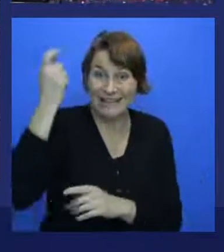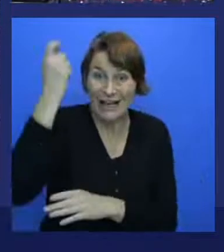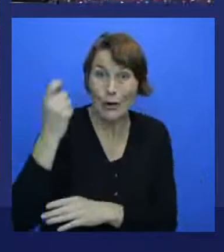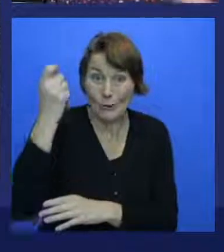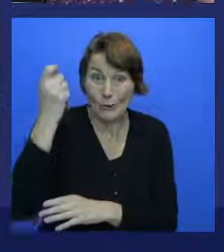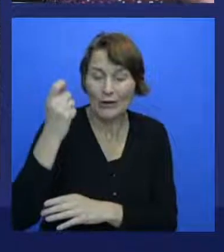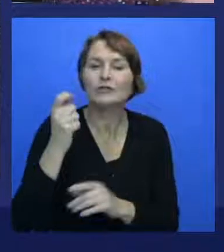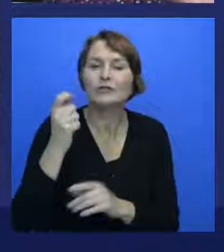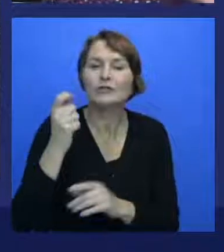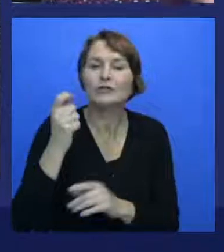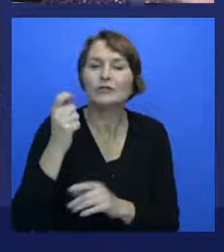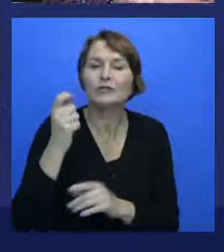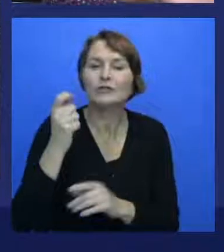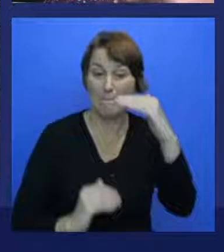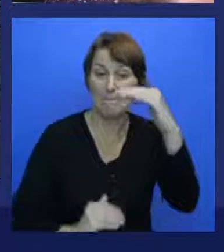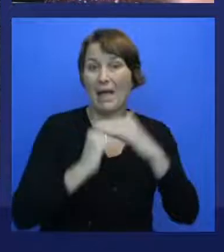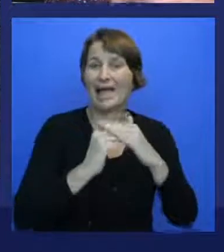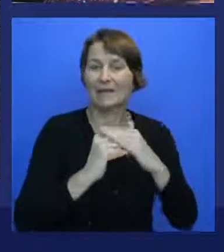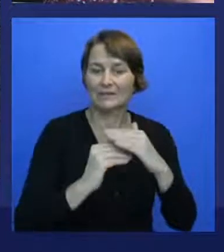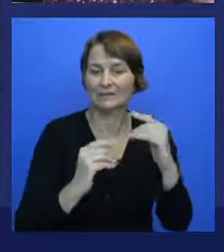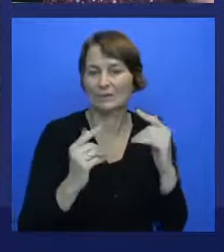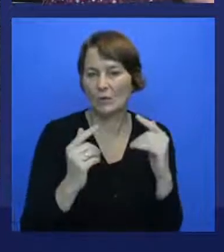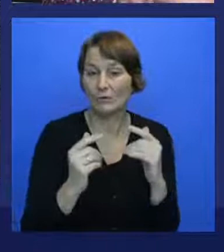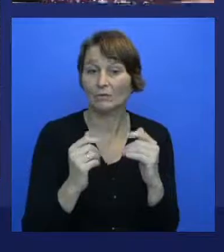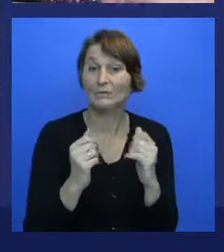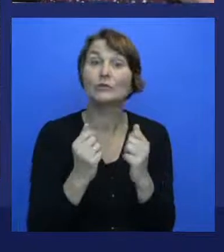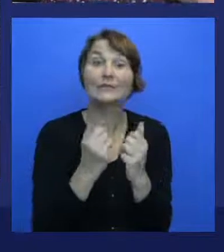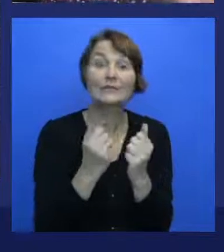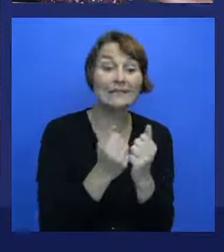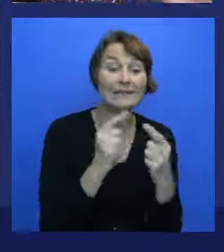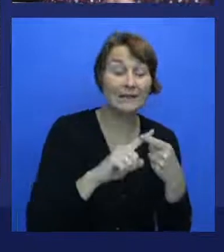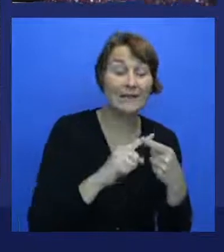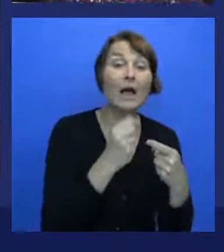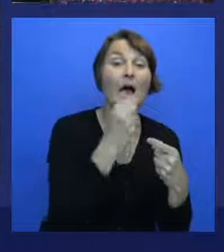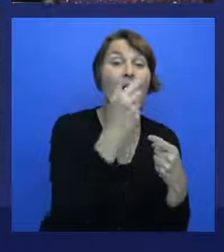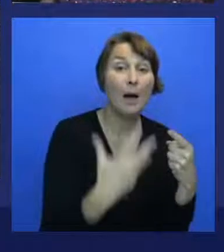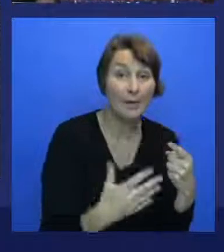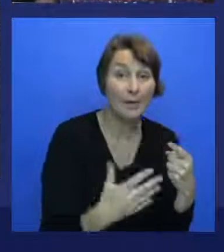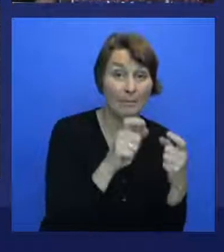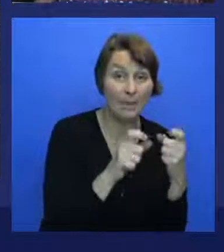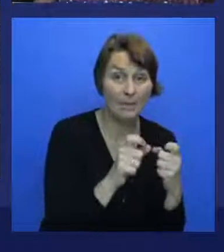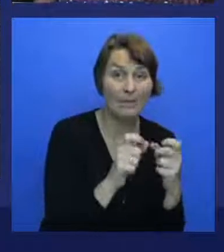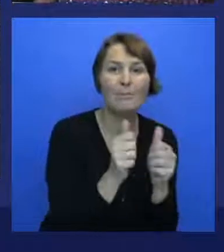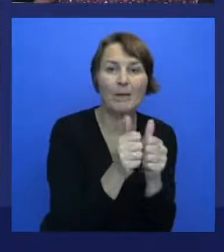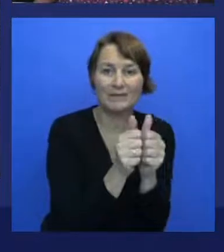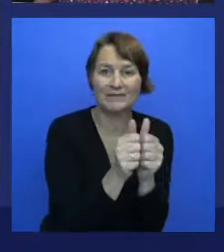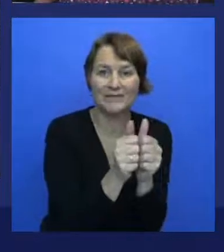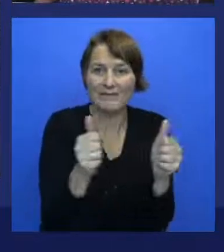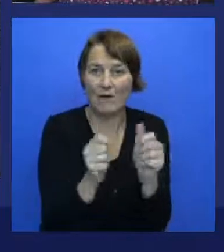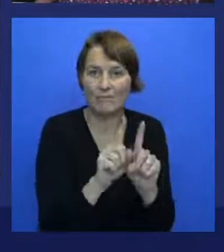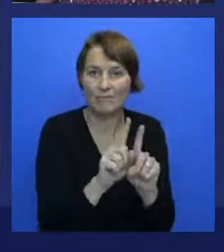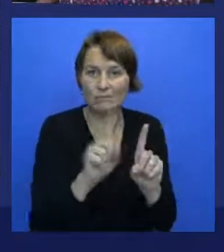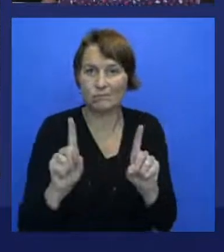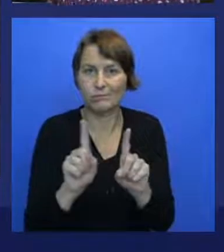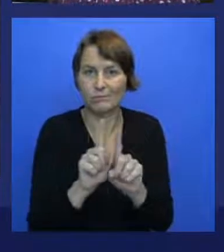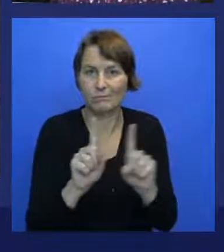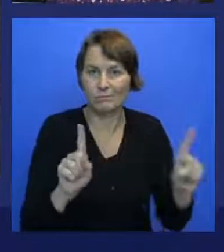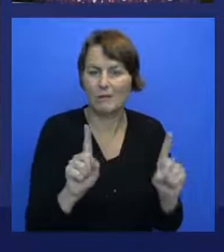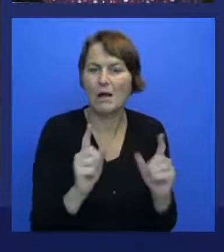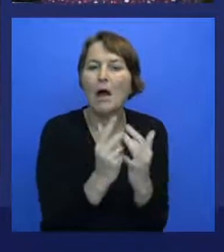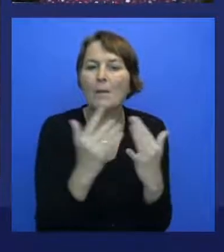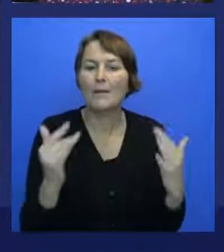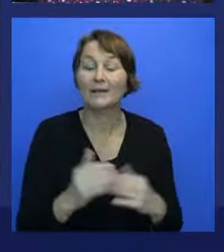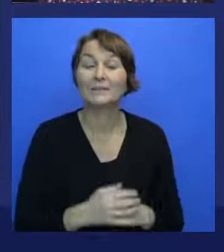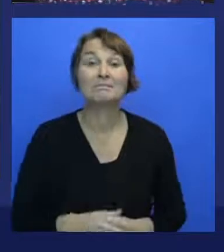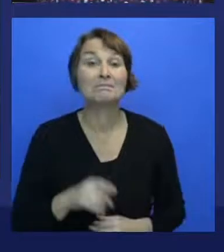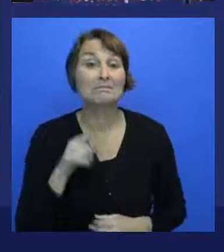that's the second one. So the first one is how many people are there. The second one is how far away they are. And then another one, which is even more interesting,